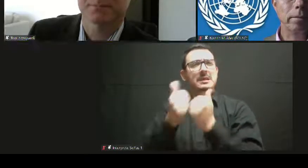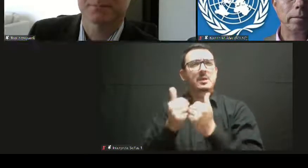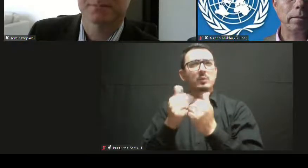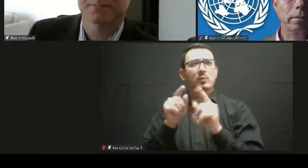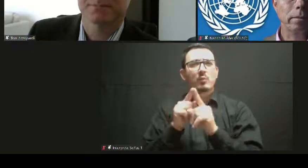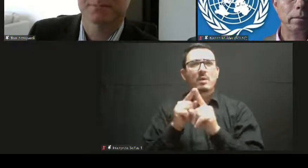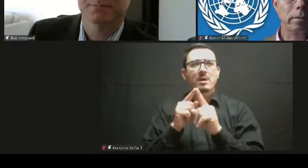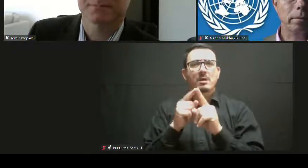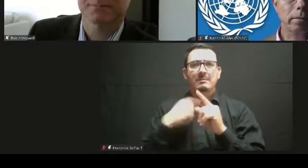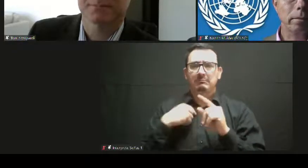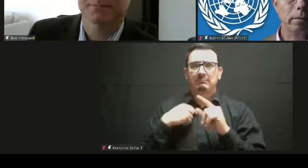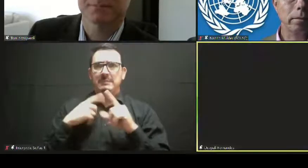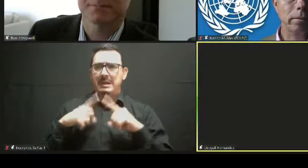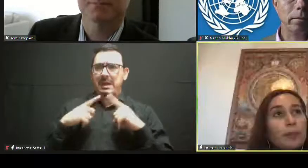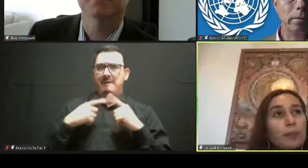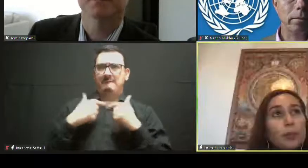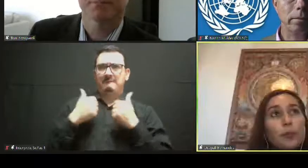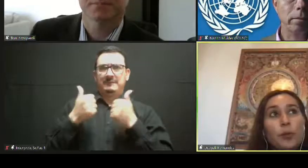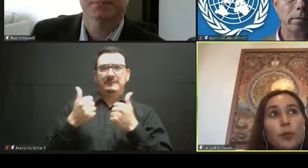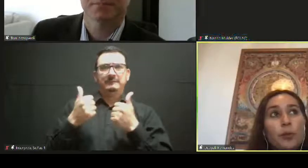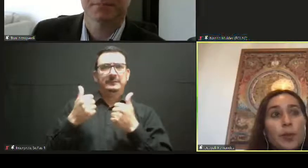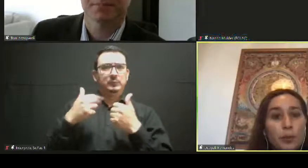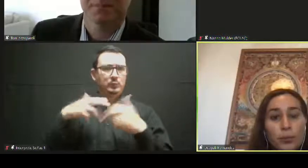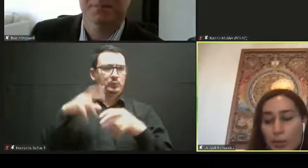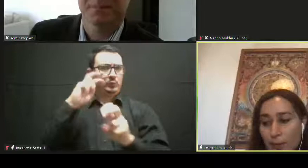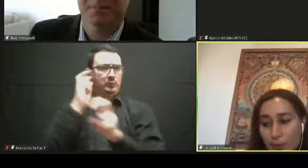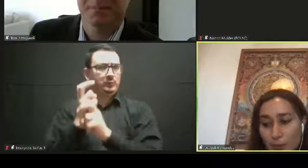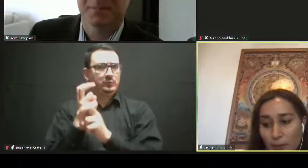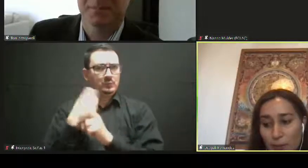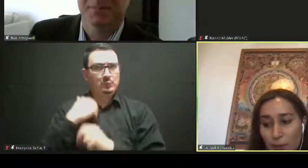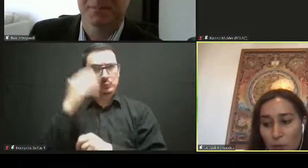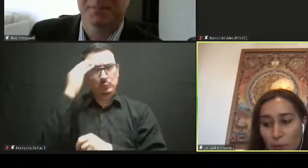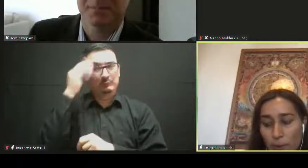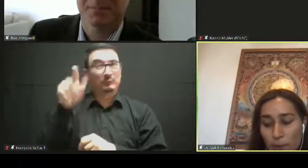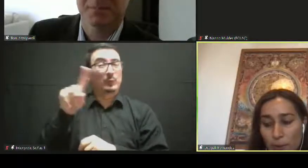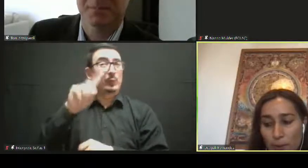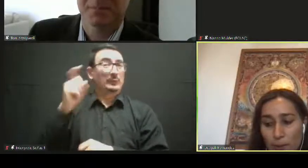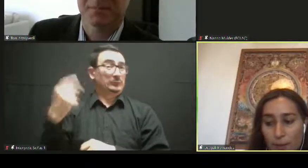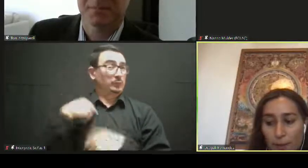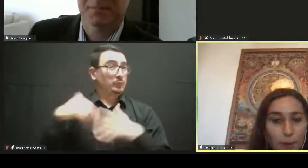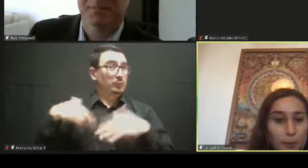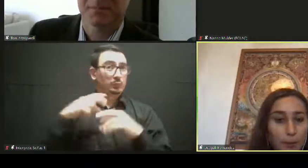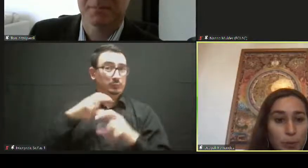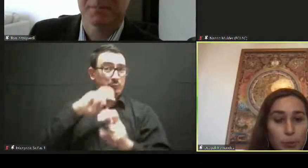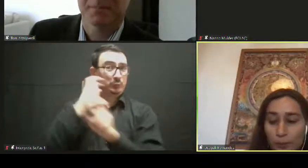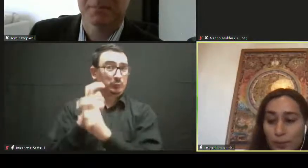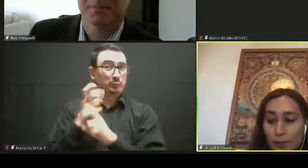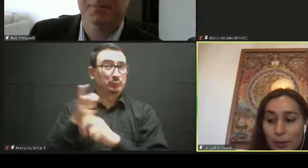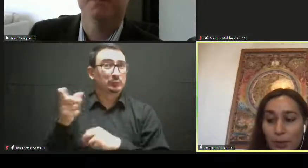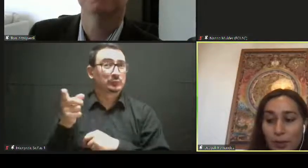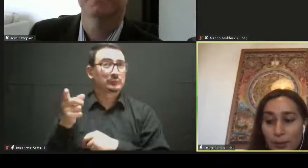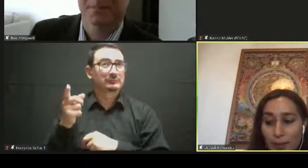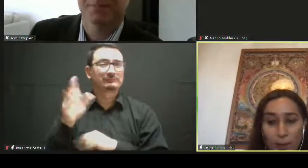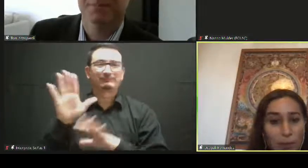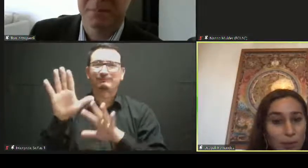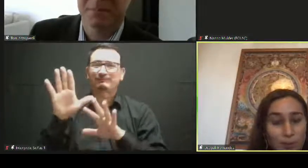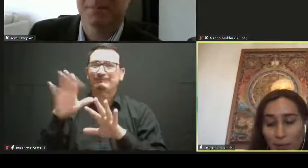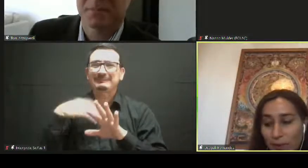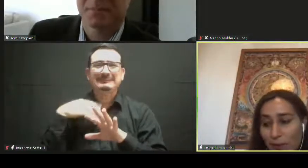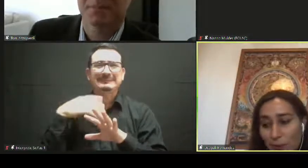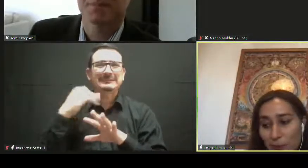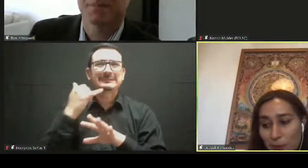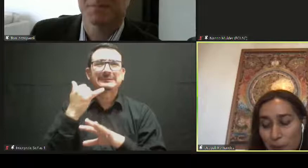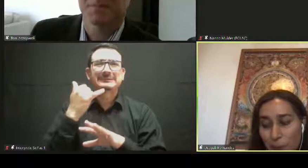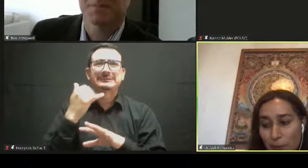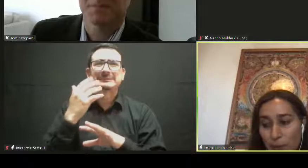Yep. Thanks, Tom. I mean, Mode 4 we know has always been a sensitive issue at the WTO